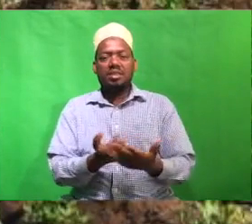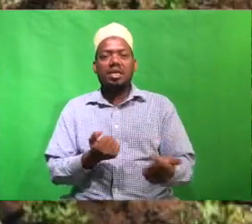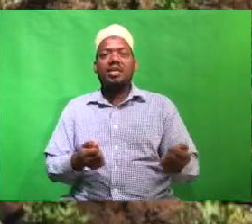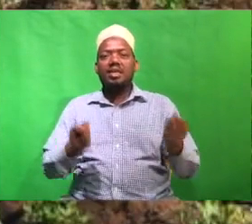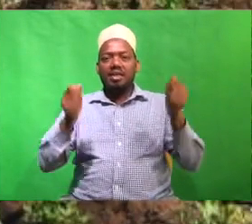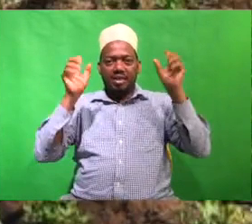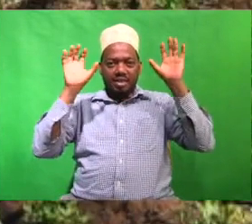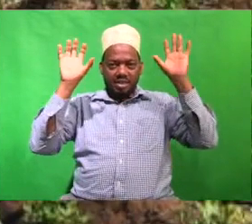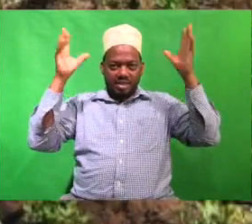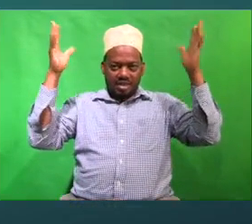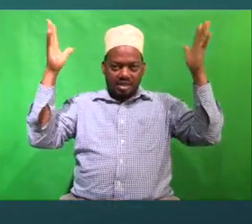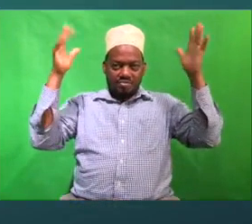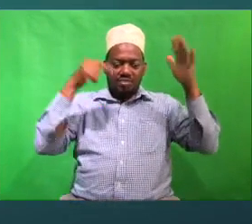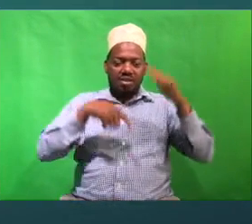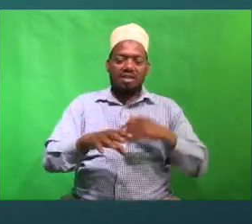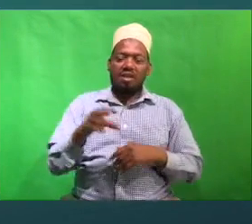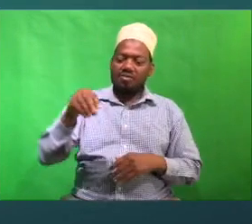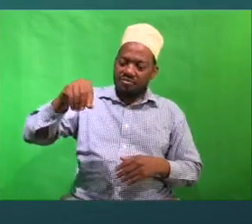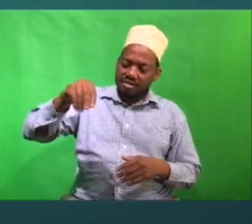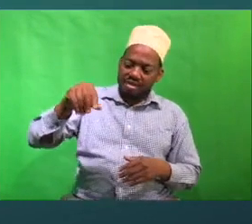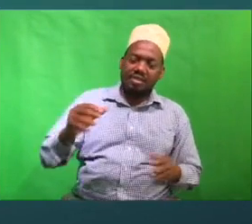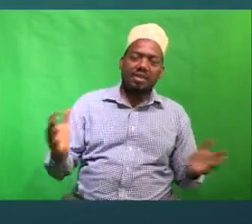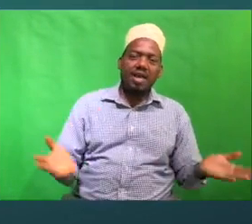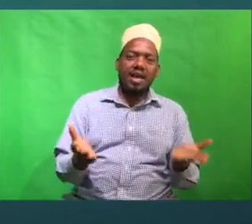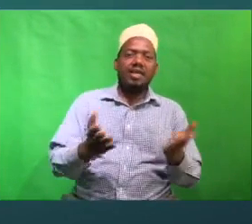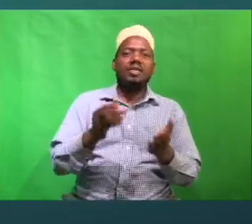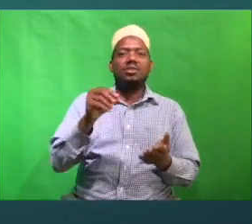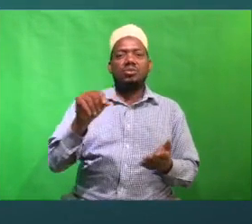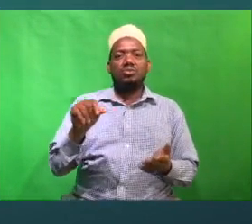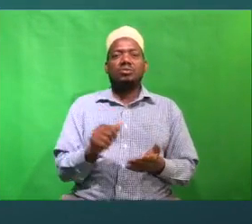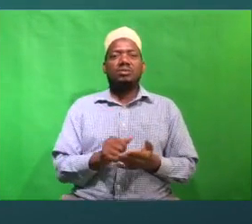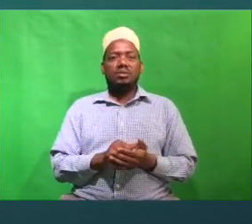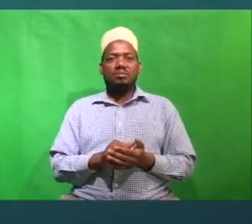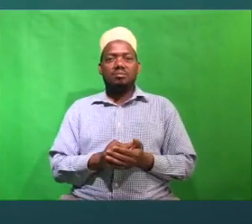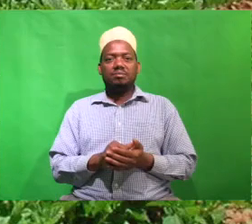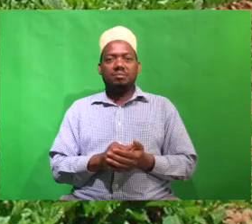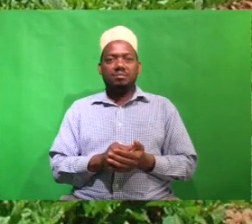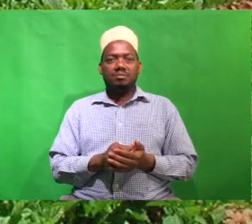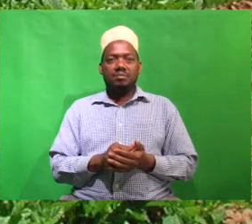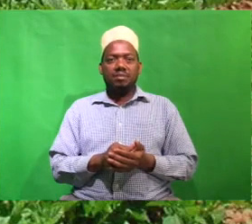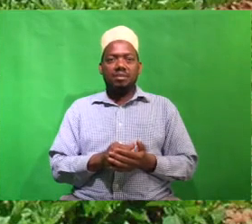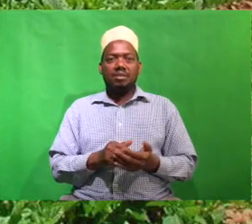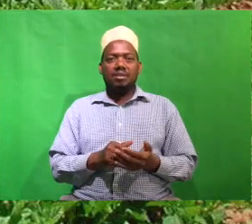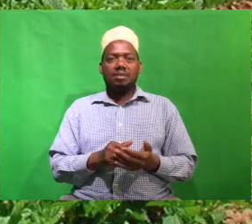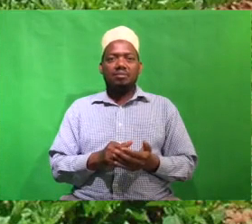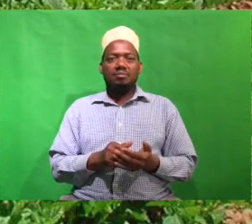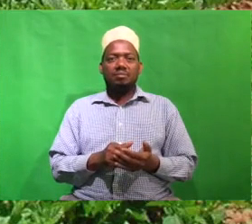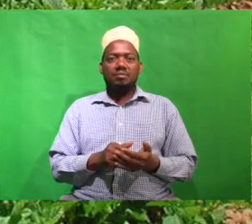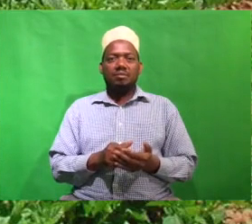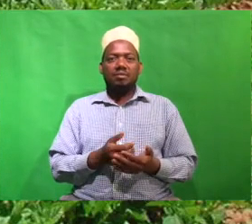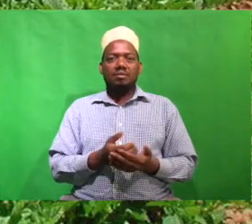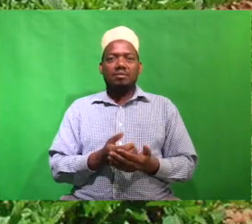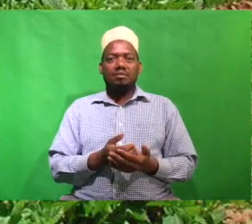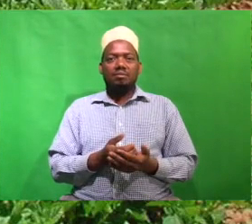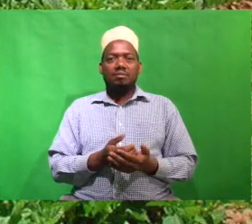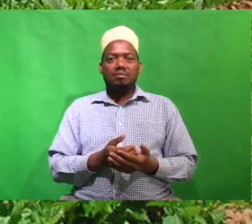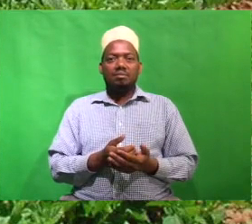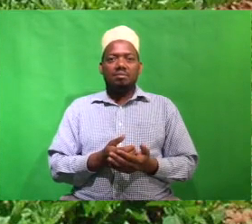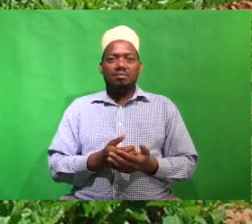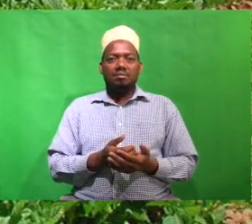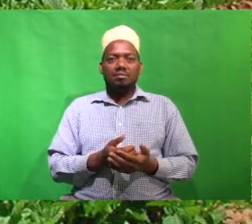in fertile area with fertile soil, like the slope of Mountain Kilimanjaro and the coastal